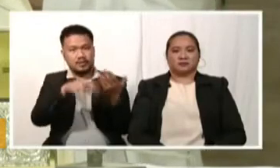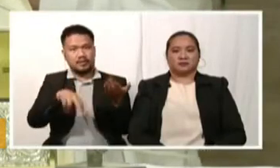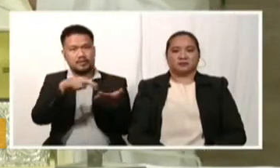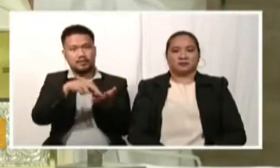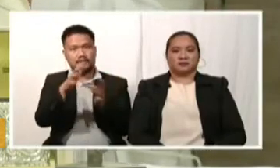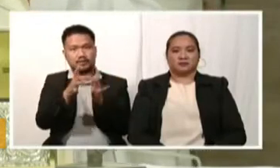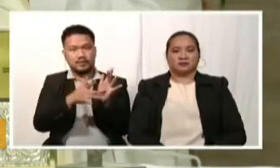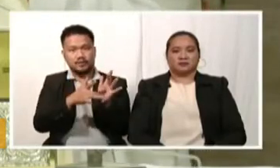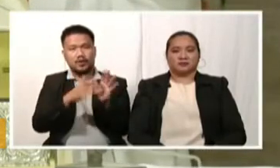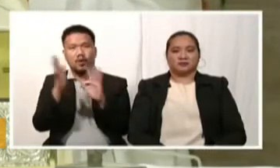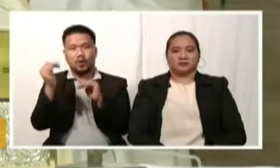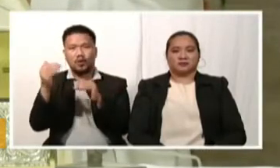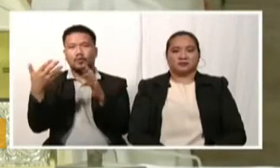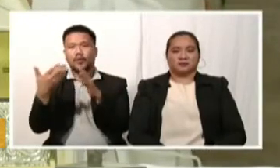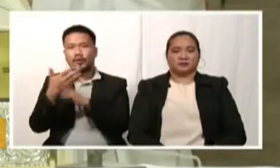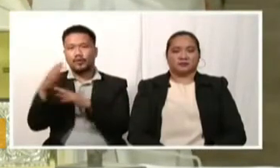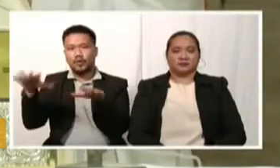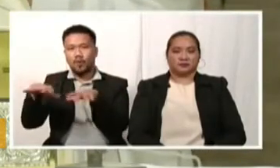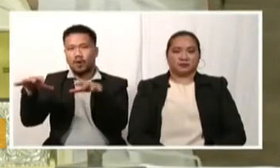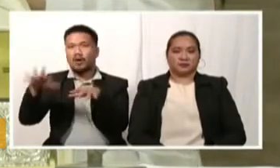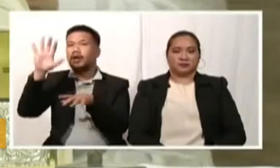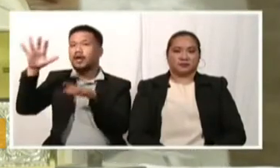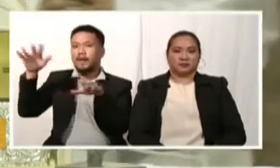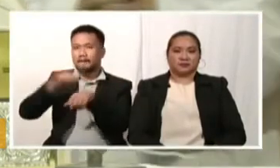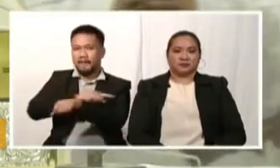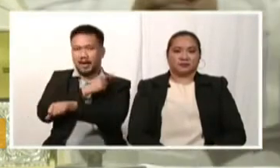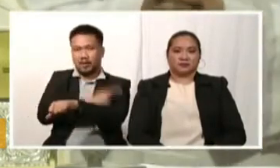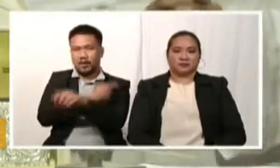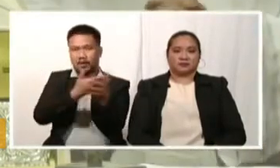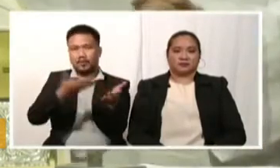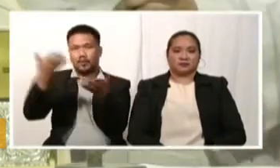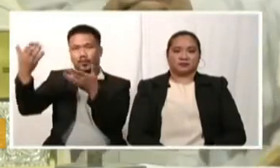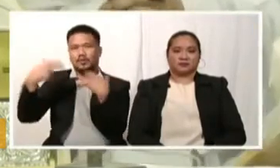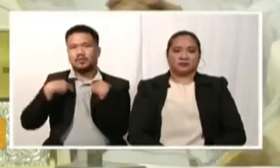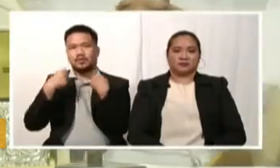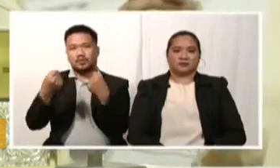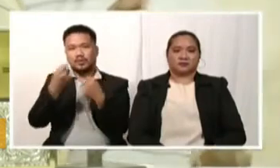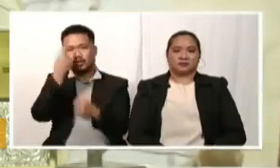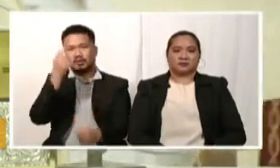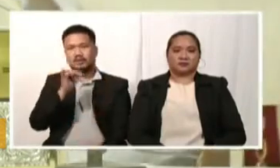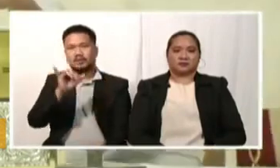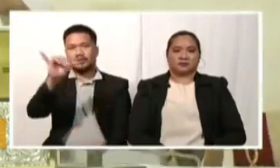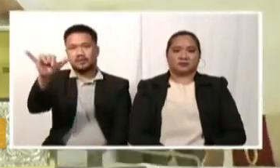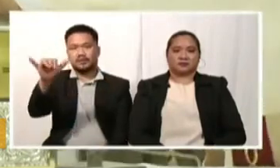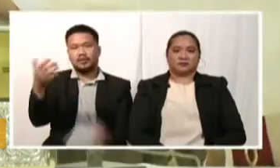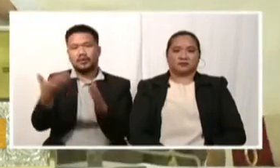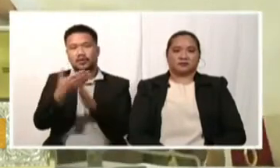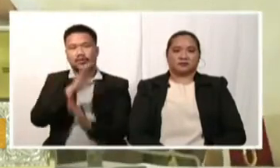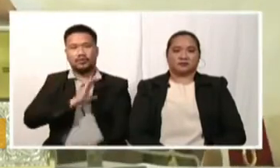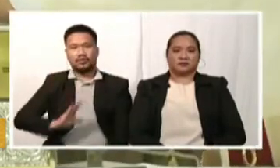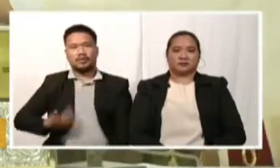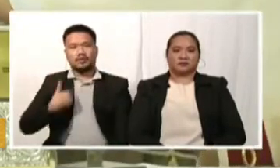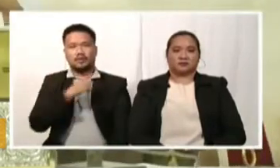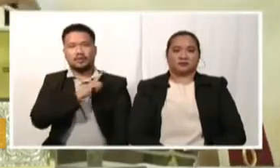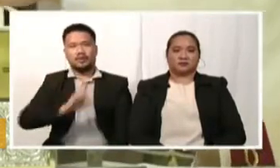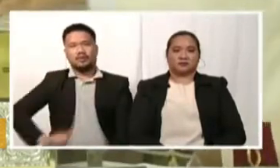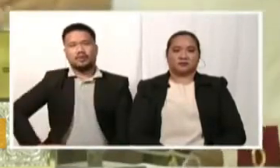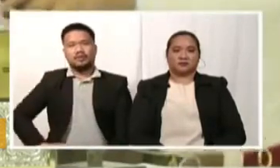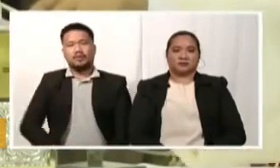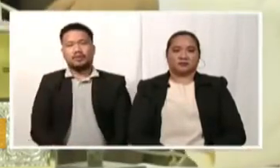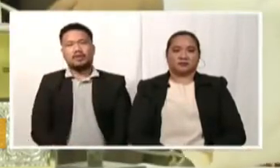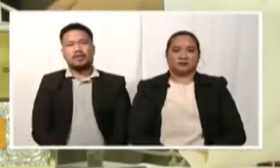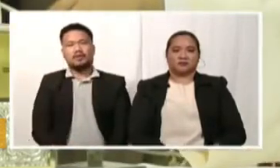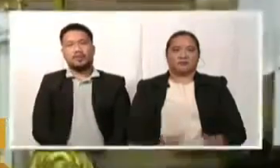may, by the working of your power, bring us to the healing of eternity. Through Christ our